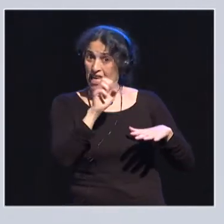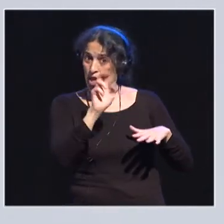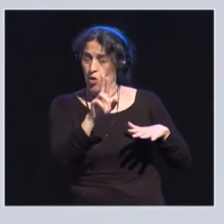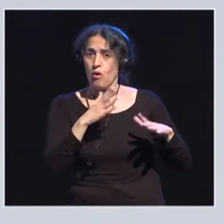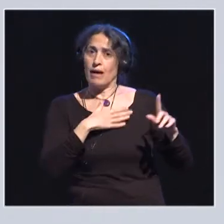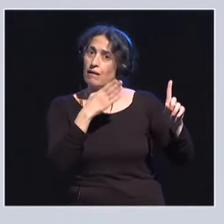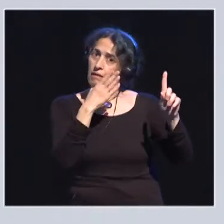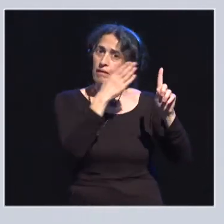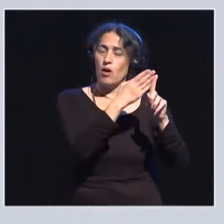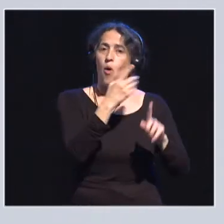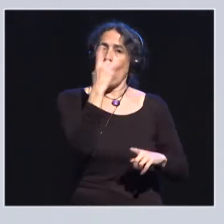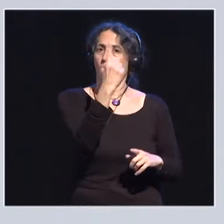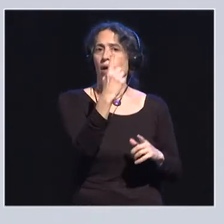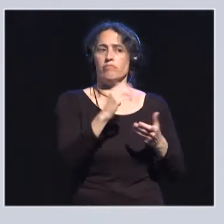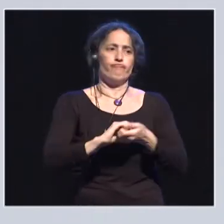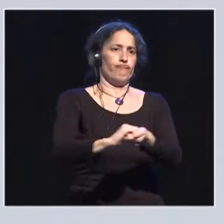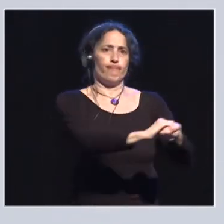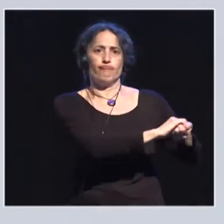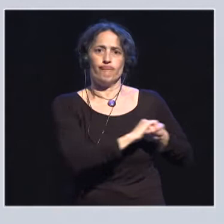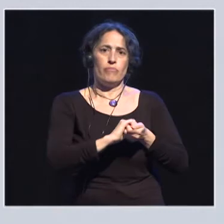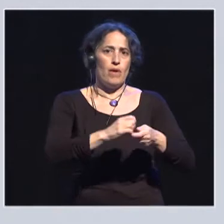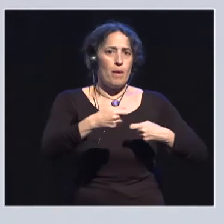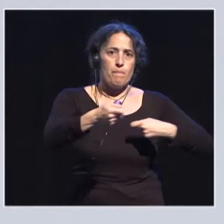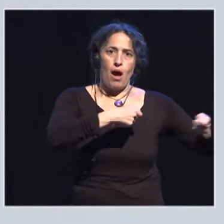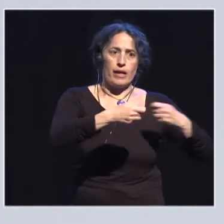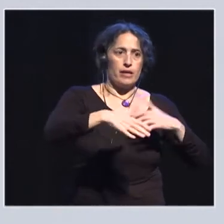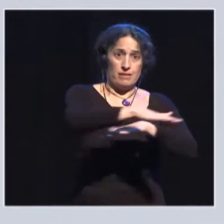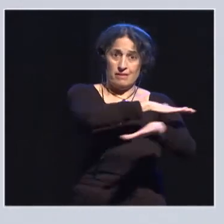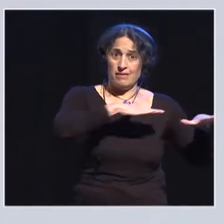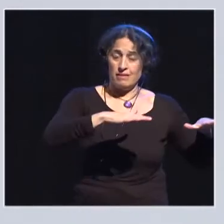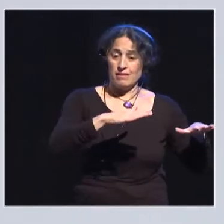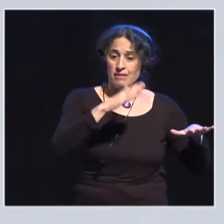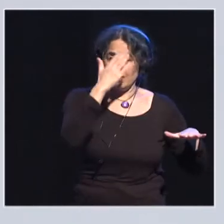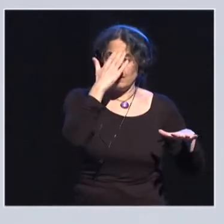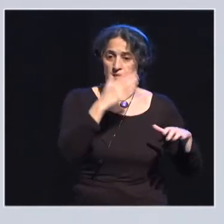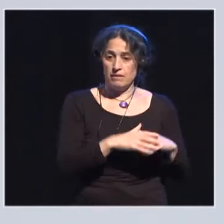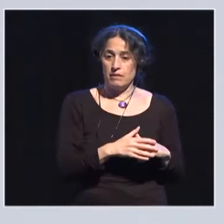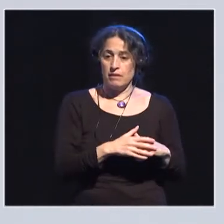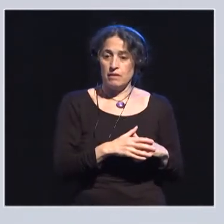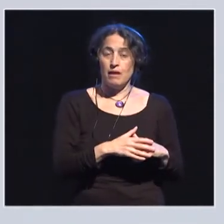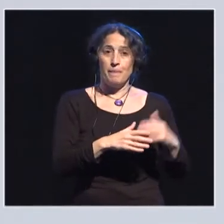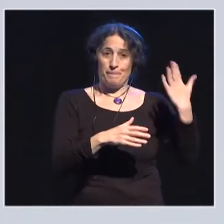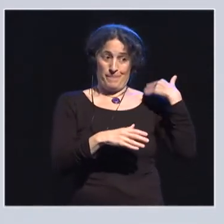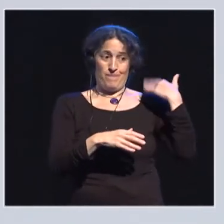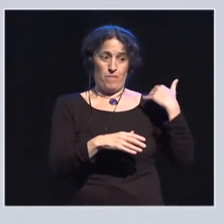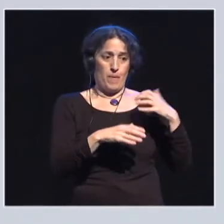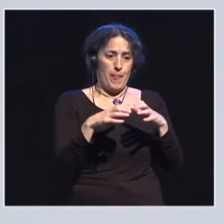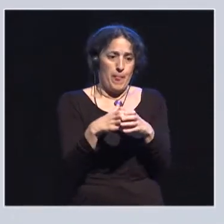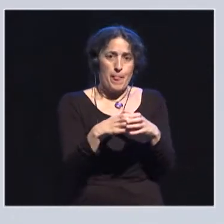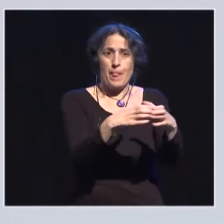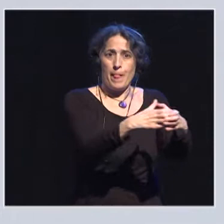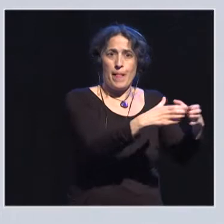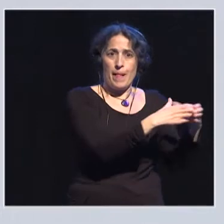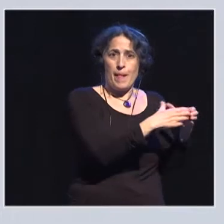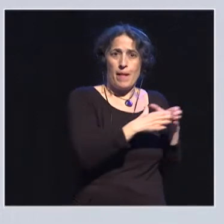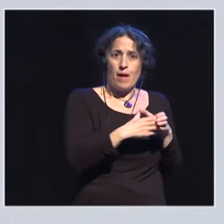healthy customers, we have in fact 28 relatively small markets. I have to create, or we have to create this